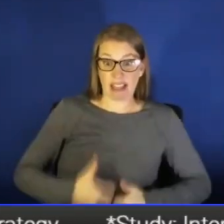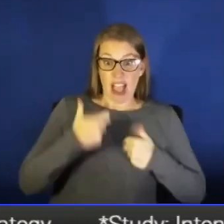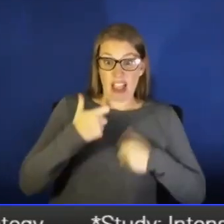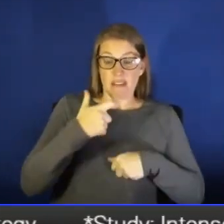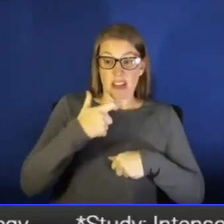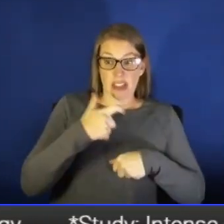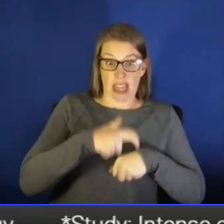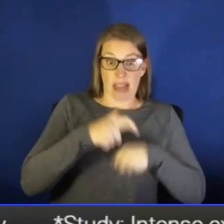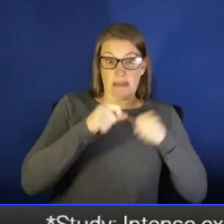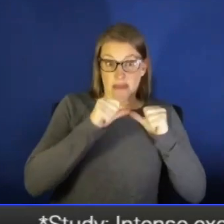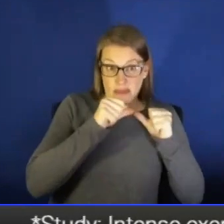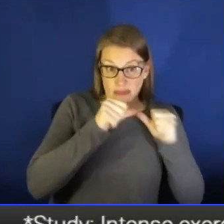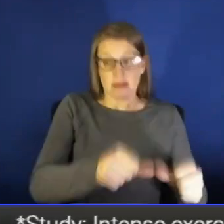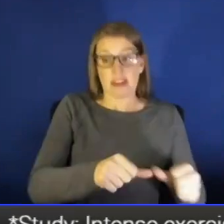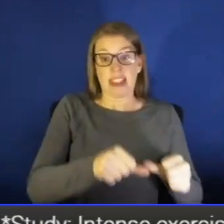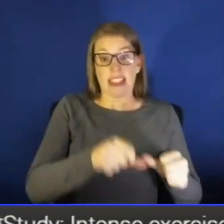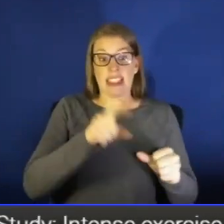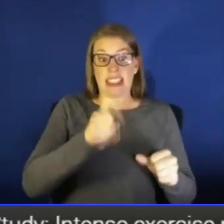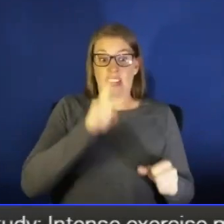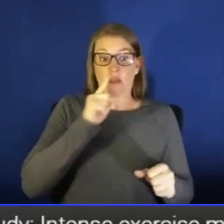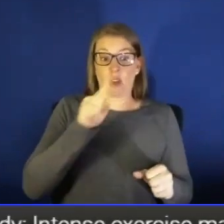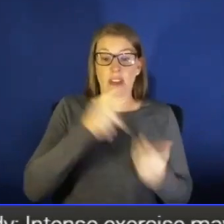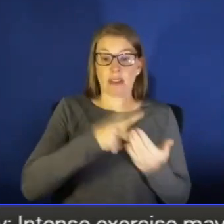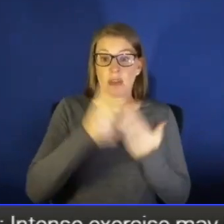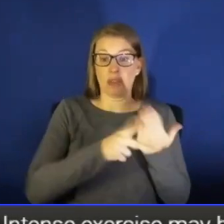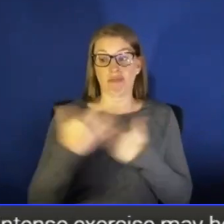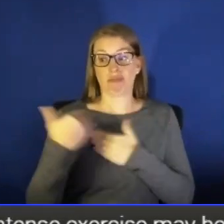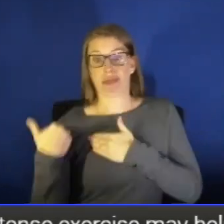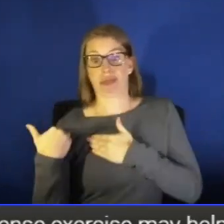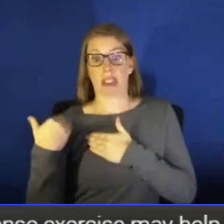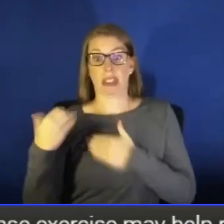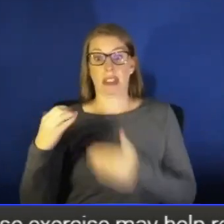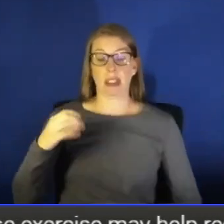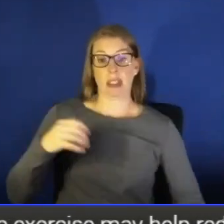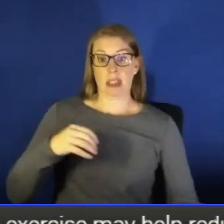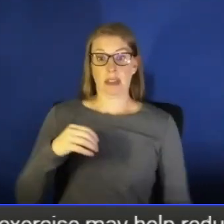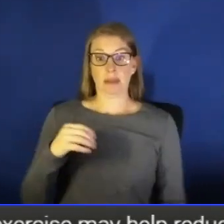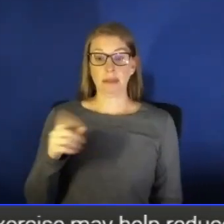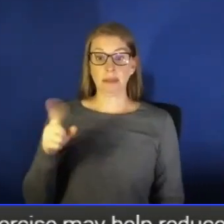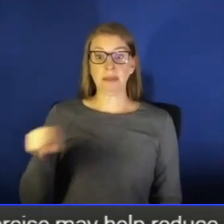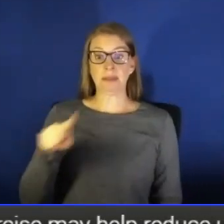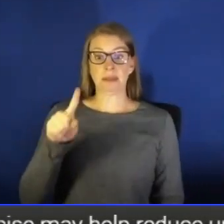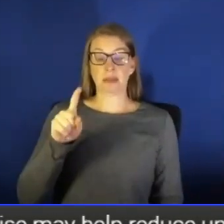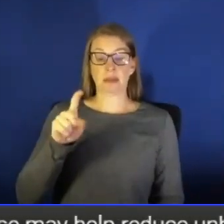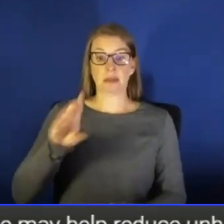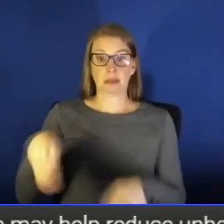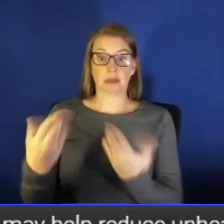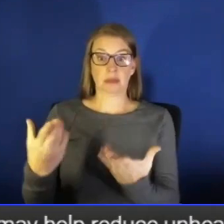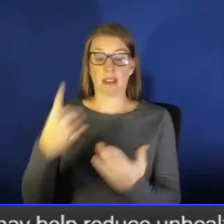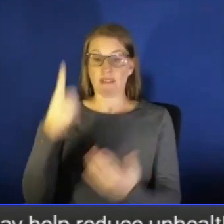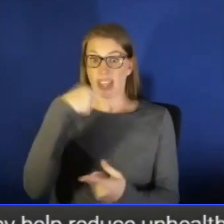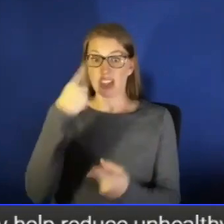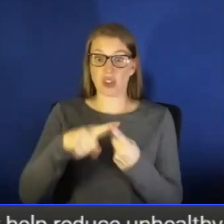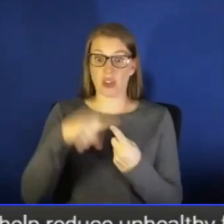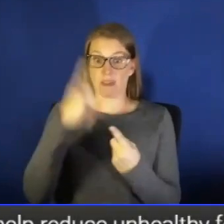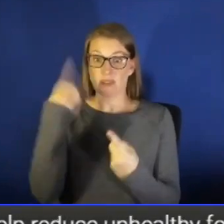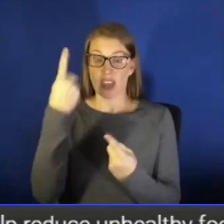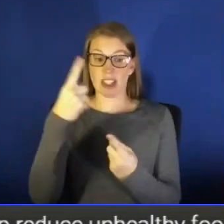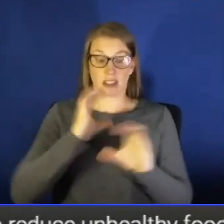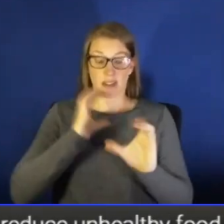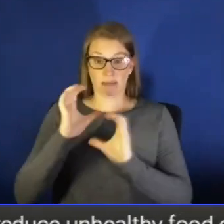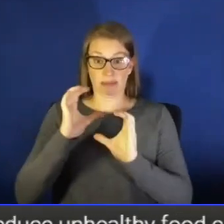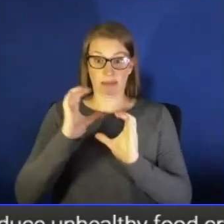a special burden. So CMS used to require what they call a face-to-face conversation that we'd have to document. That's part